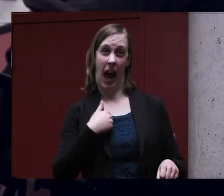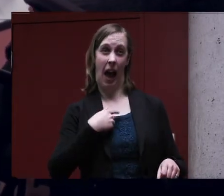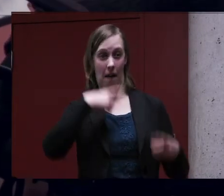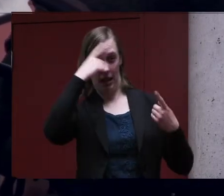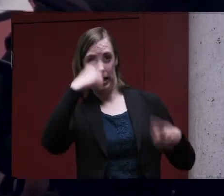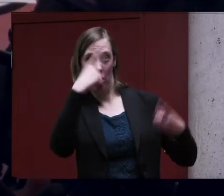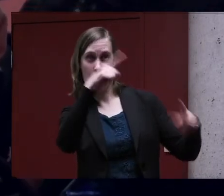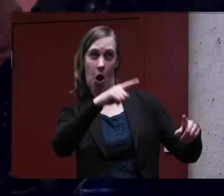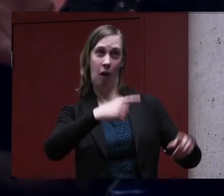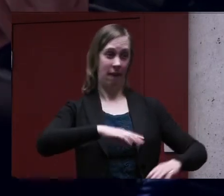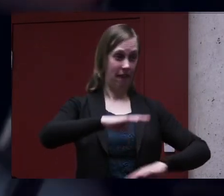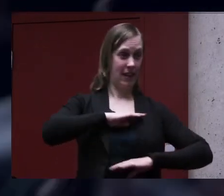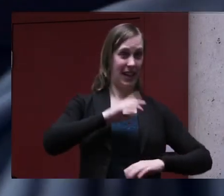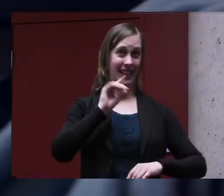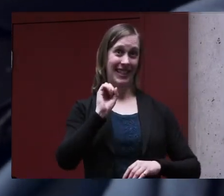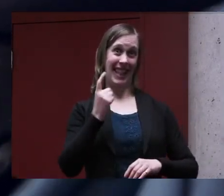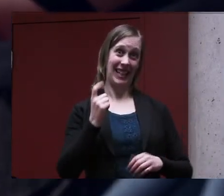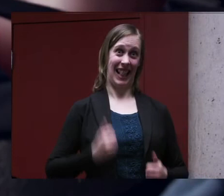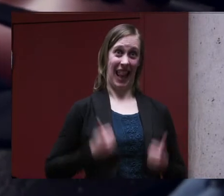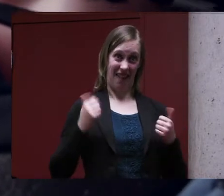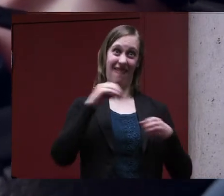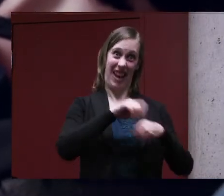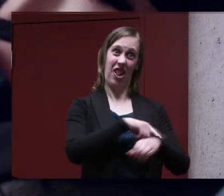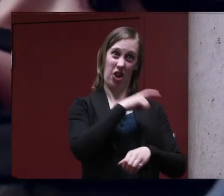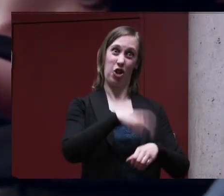in long-term care? Yes.